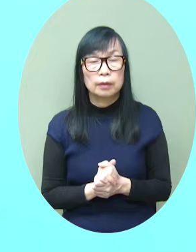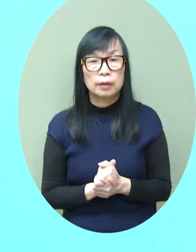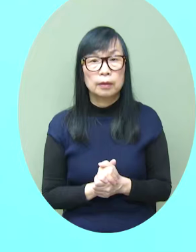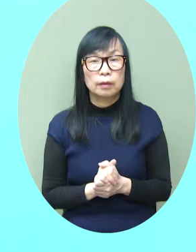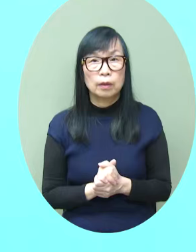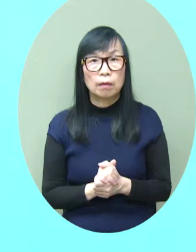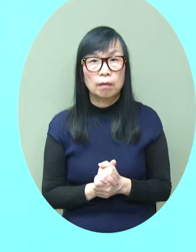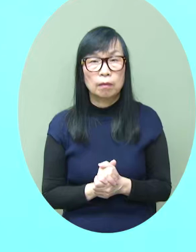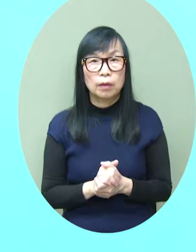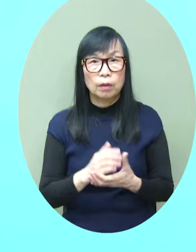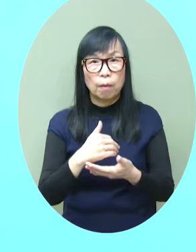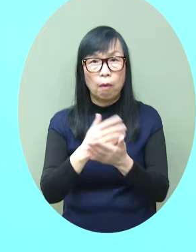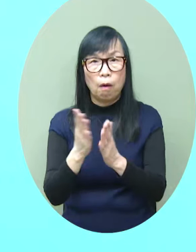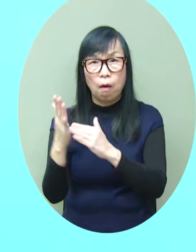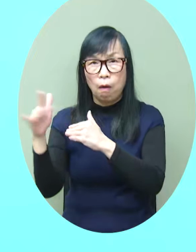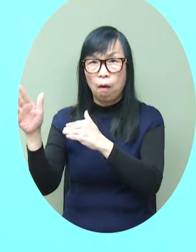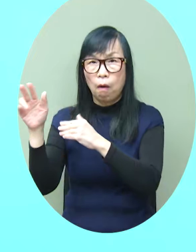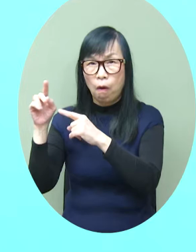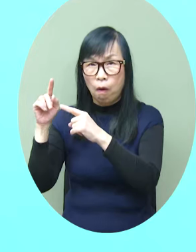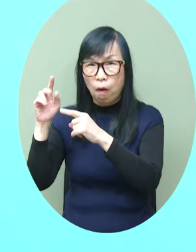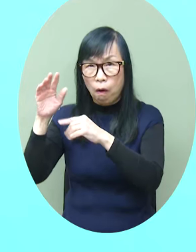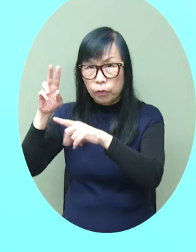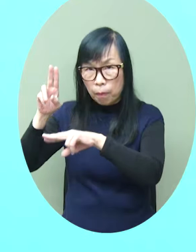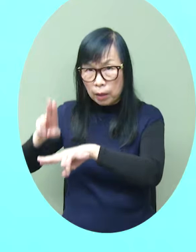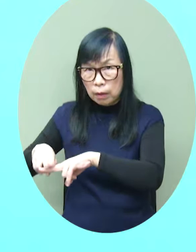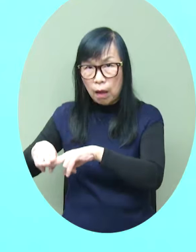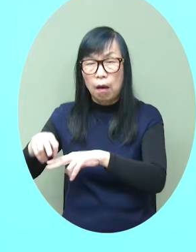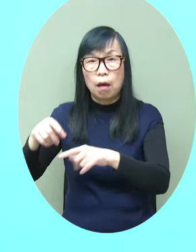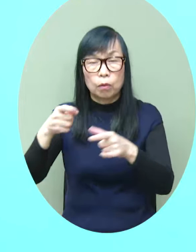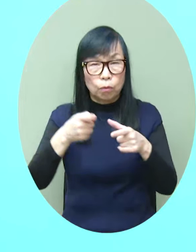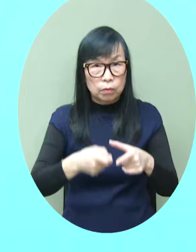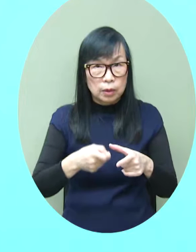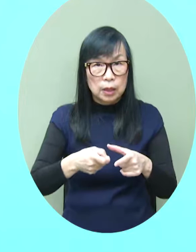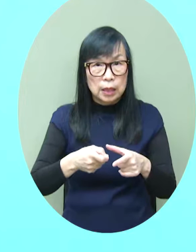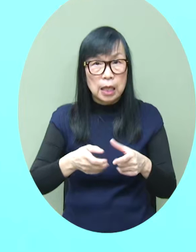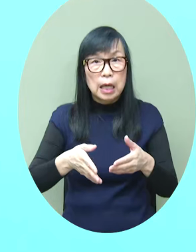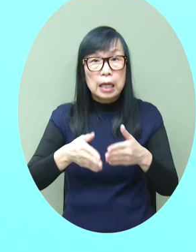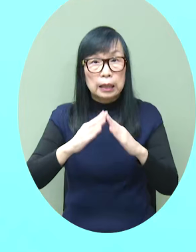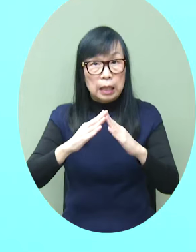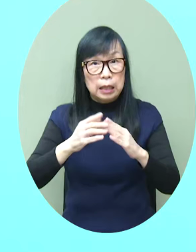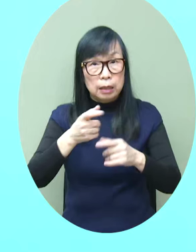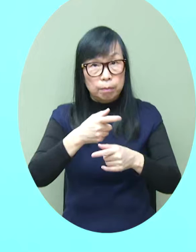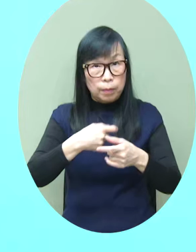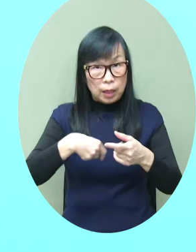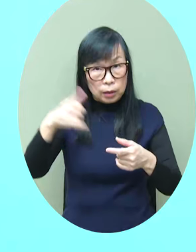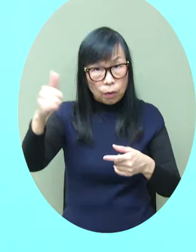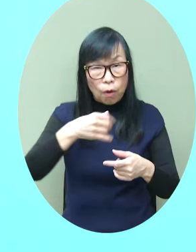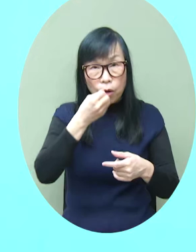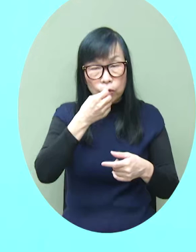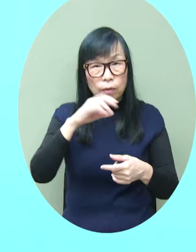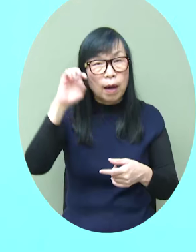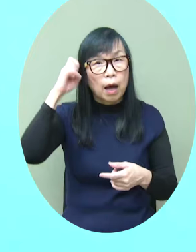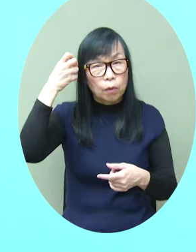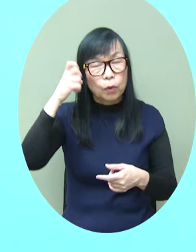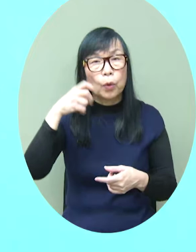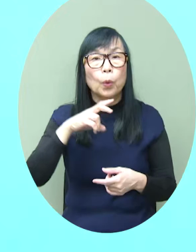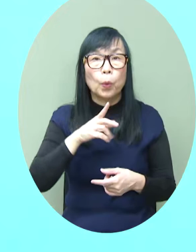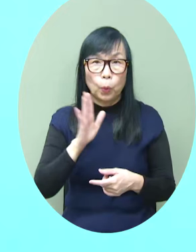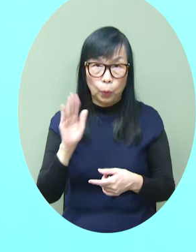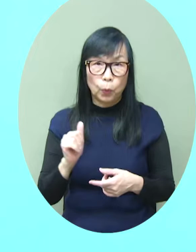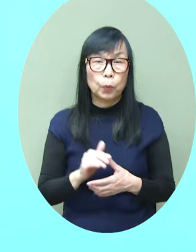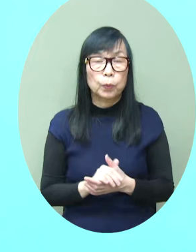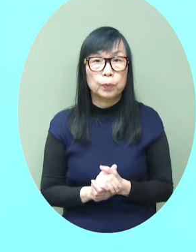into account in deciding whether they want to set up an office or do business in Hong Kong. Now, since you mentioned the